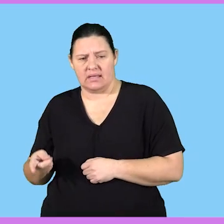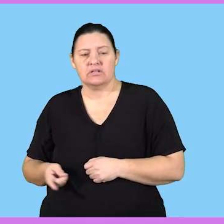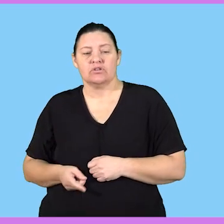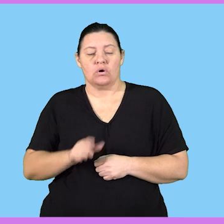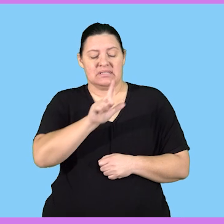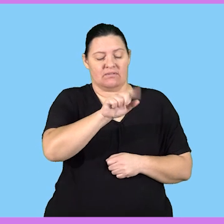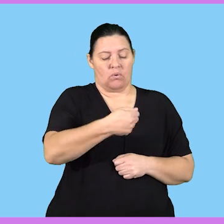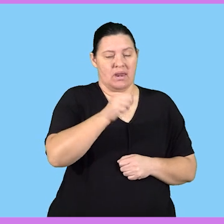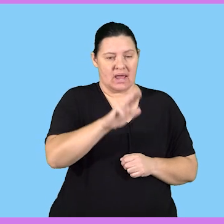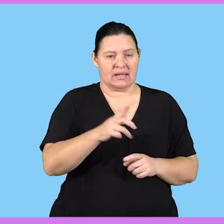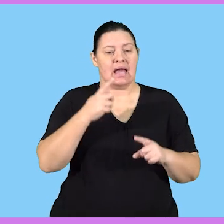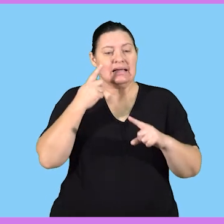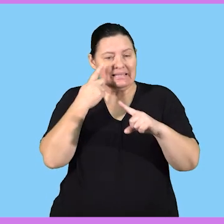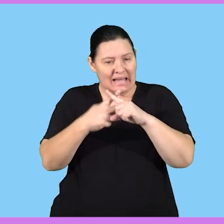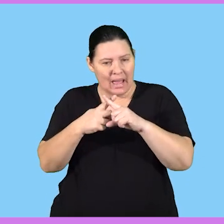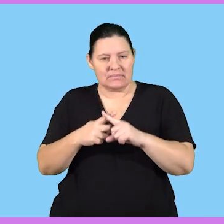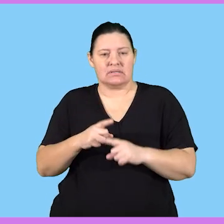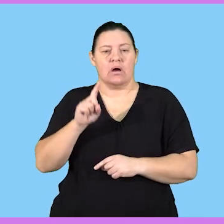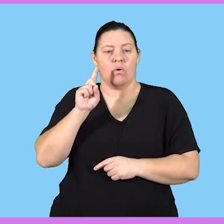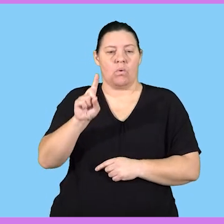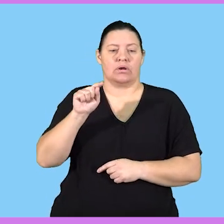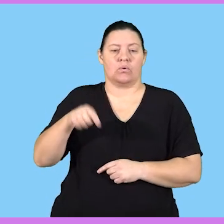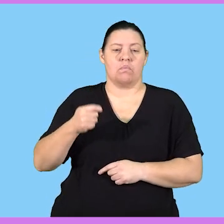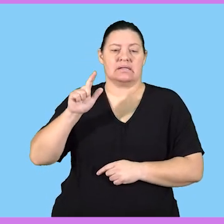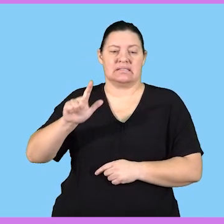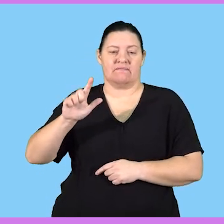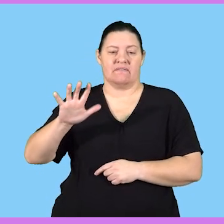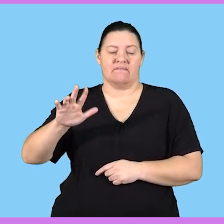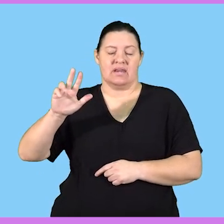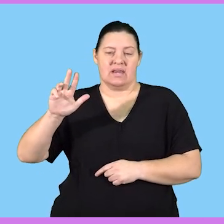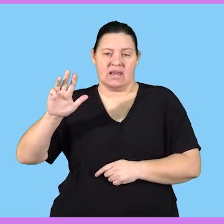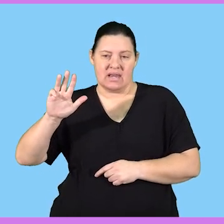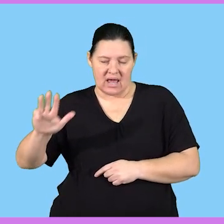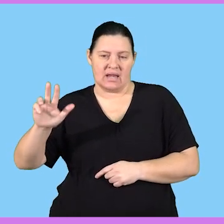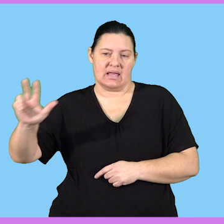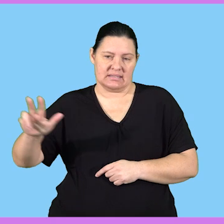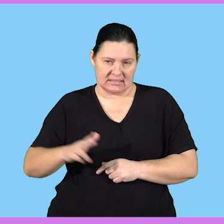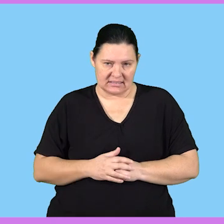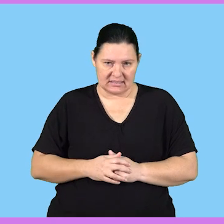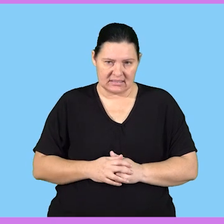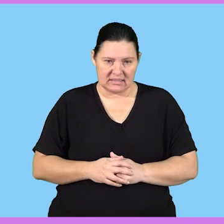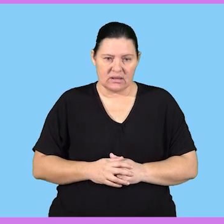Therefore, I'll take the 7.9 and I multiply, as indicated here, multiply by the rate of